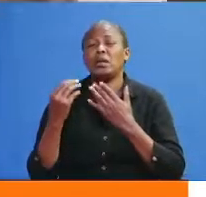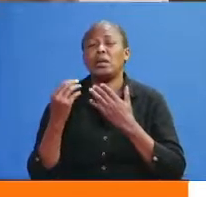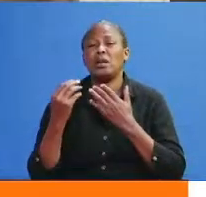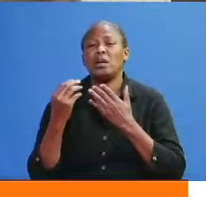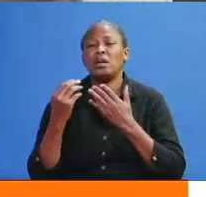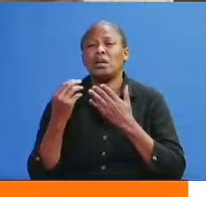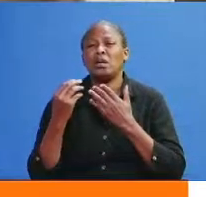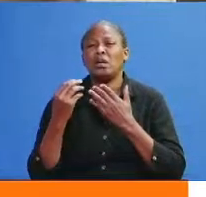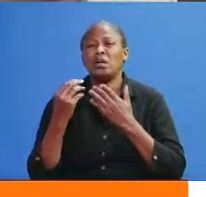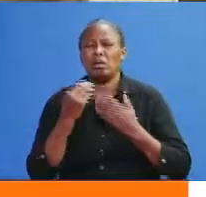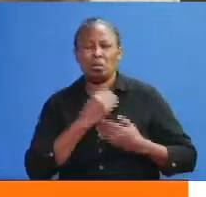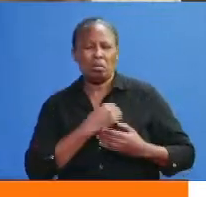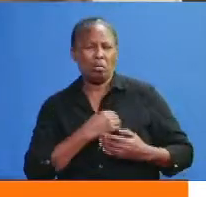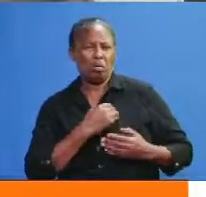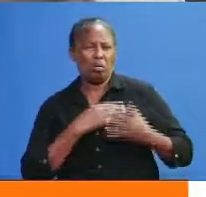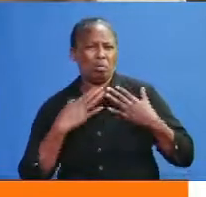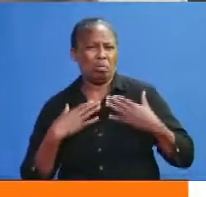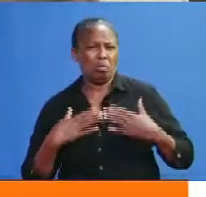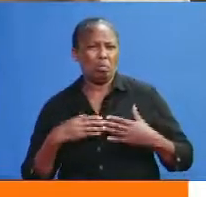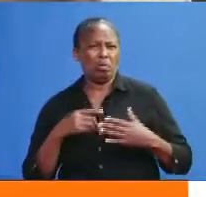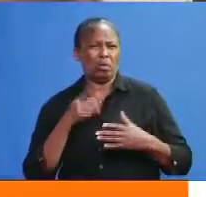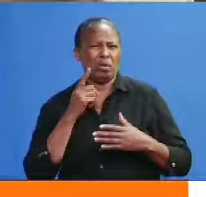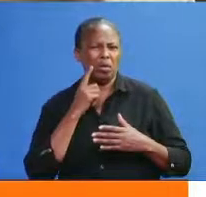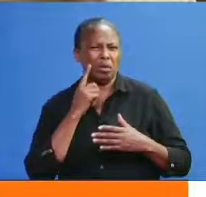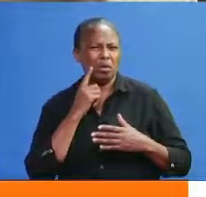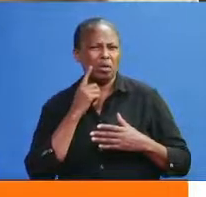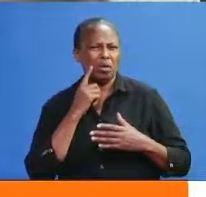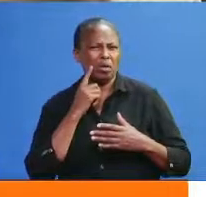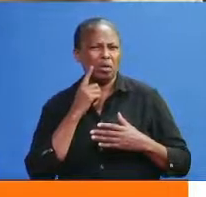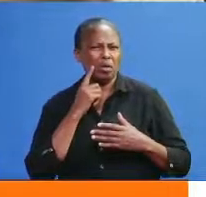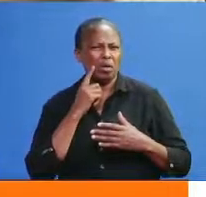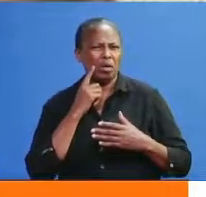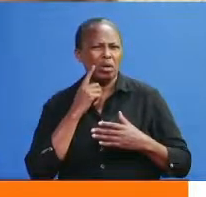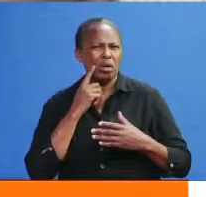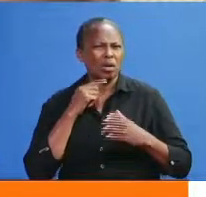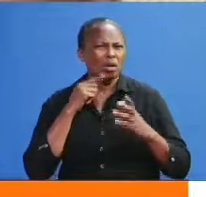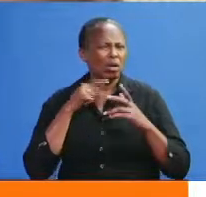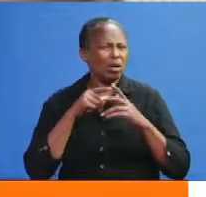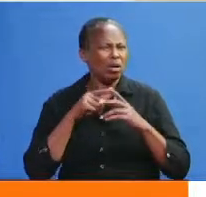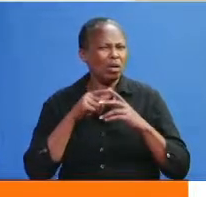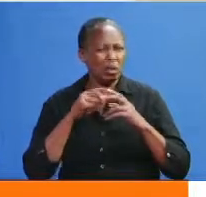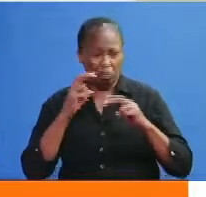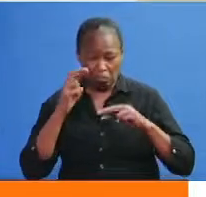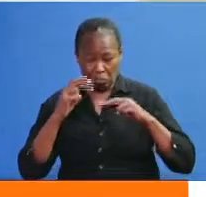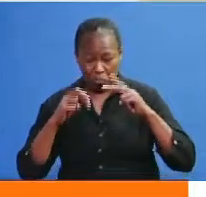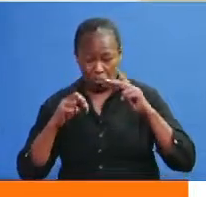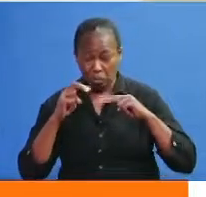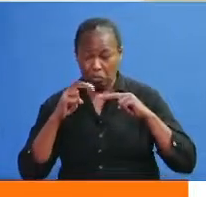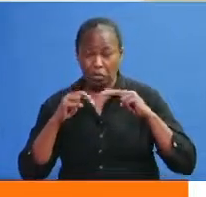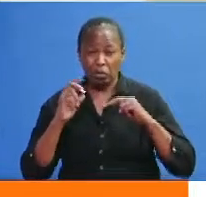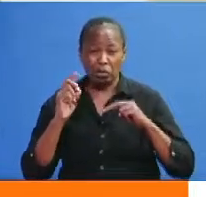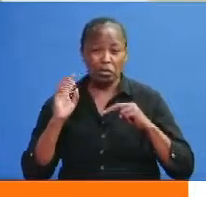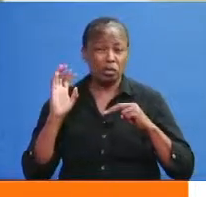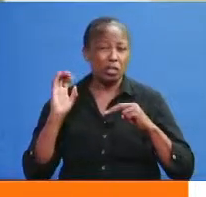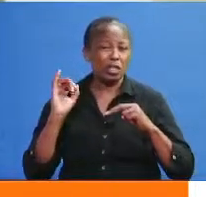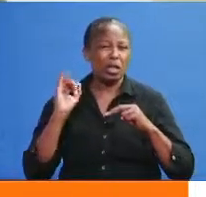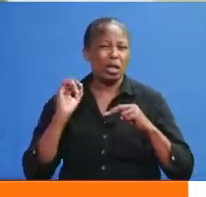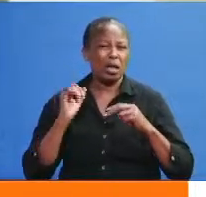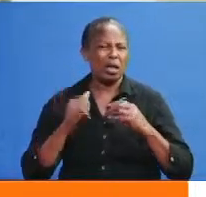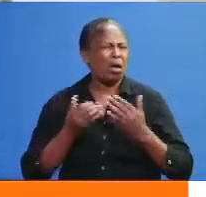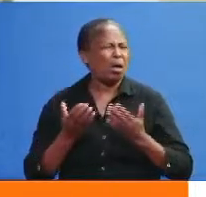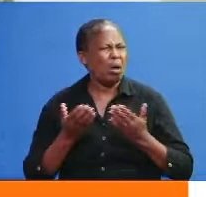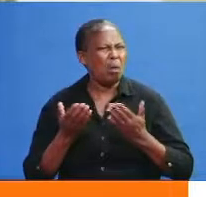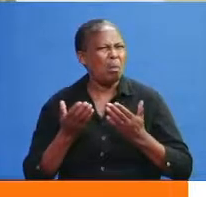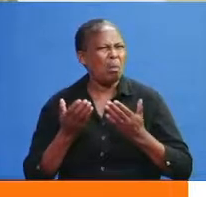a post-mortem on his body tomorrow, with the matter having been referred to the Gareti Investigation Office, where it was initially